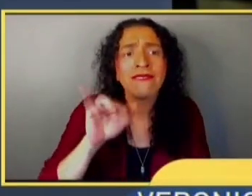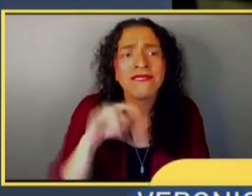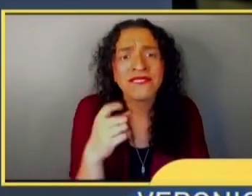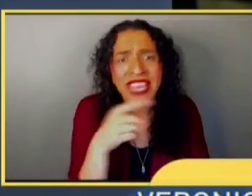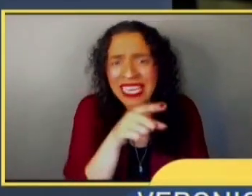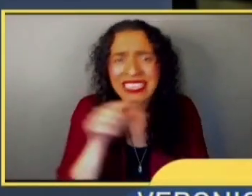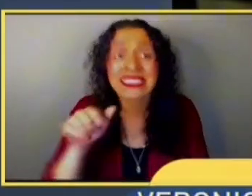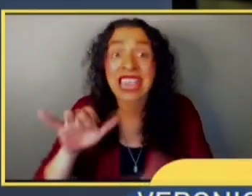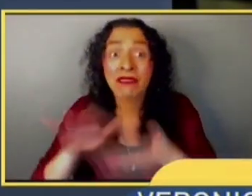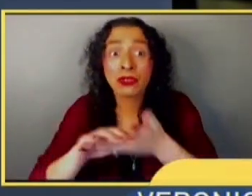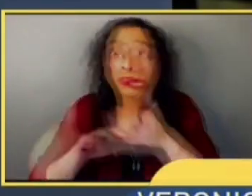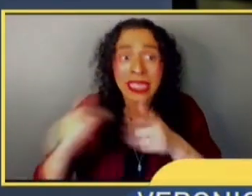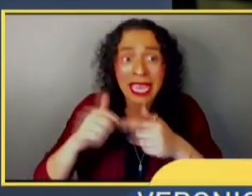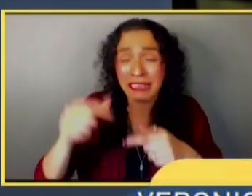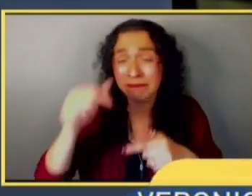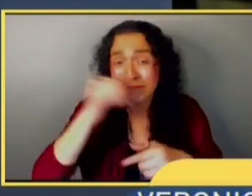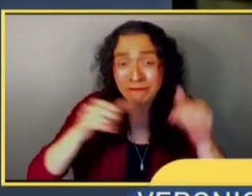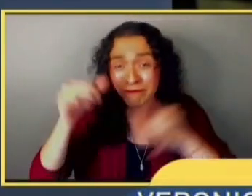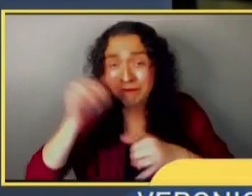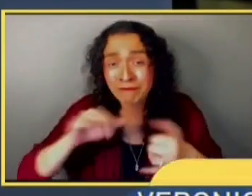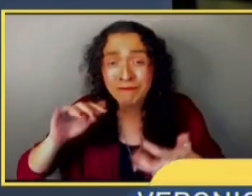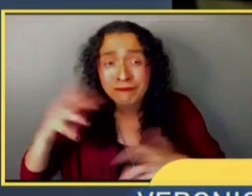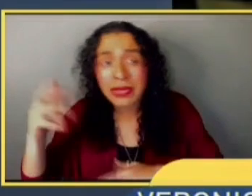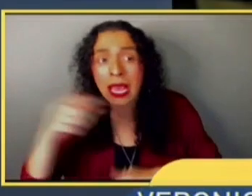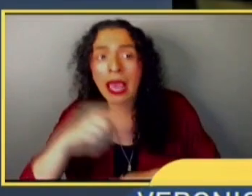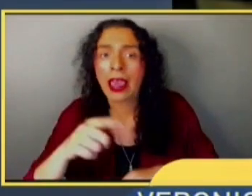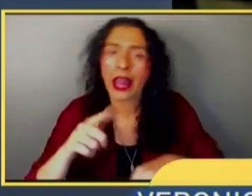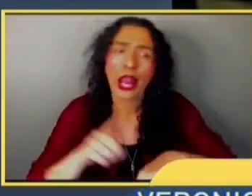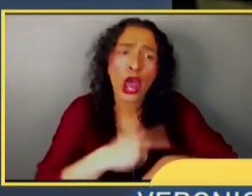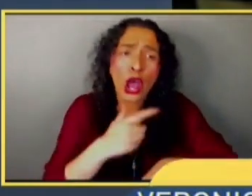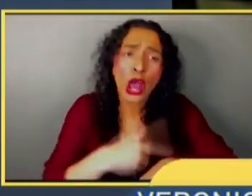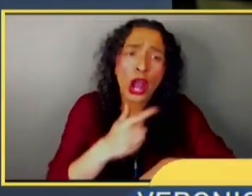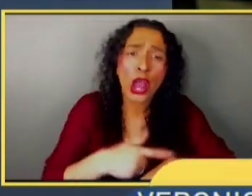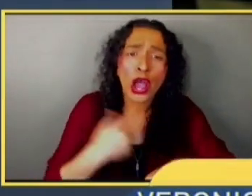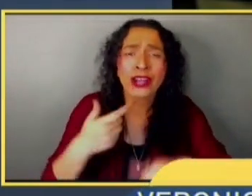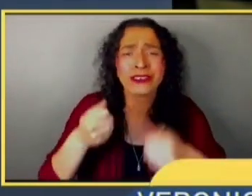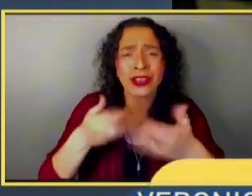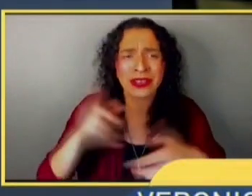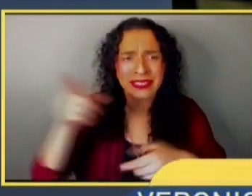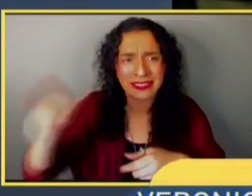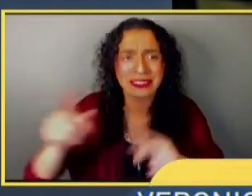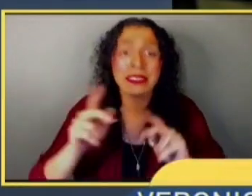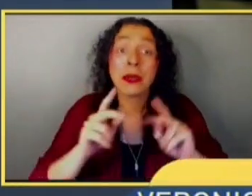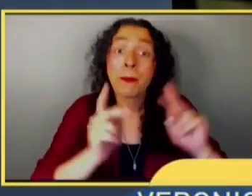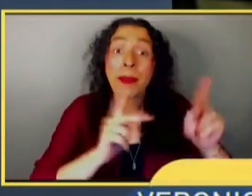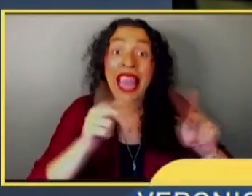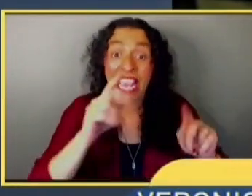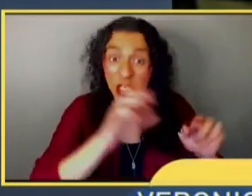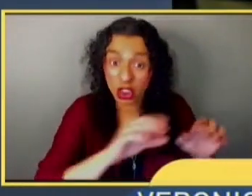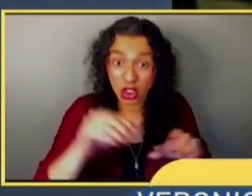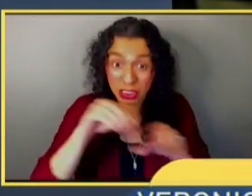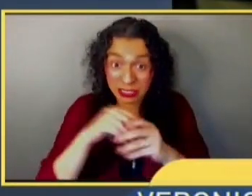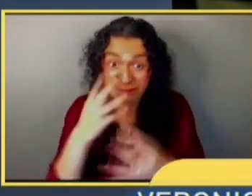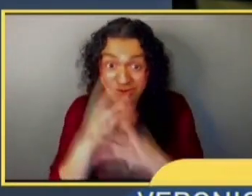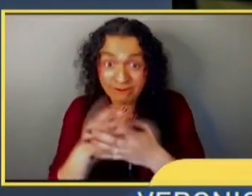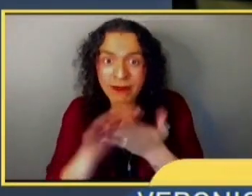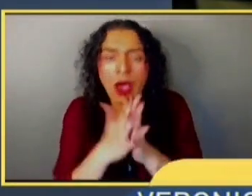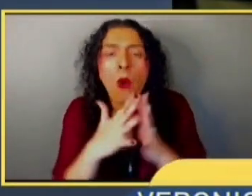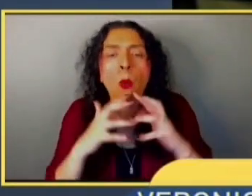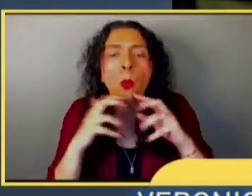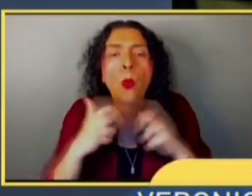of recidivism. Life and long sentences have led to the state's prison population to become older, providing more costly and less